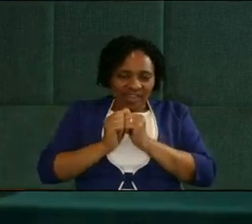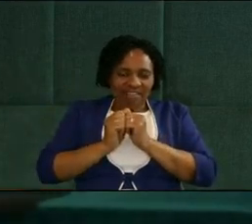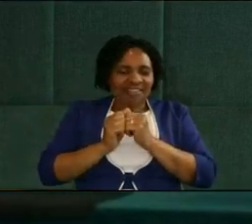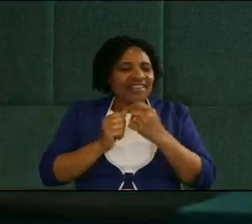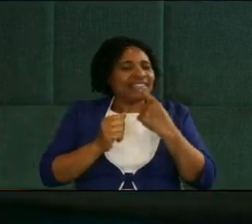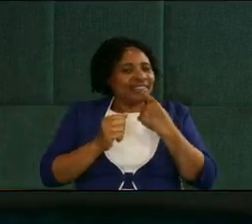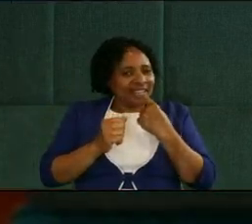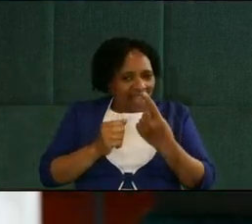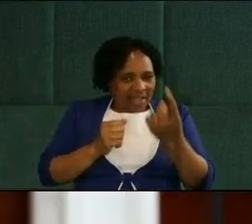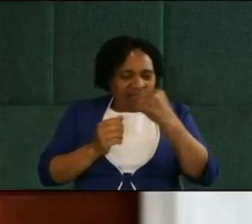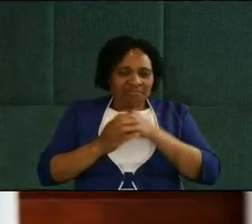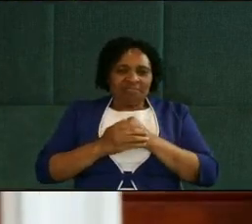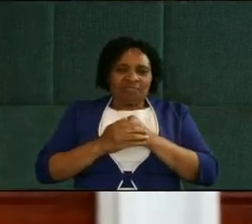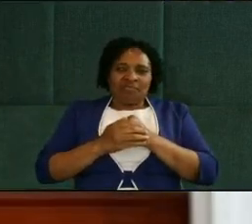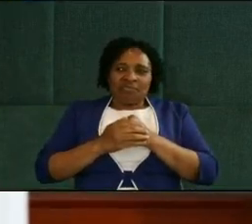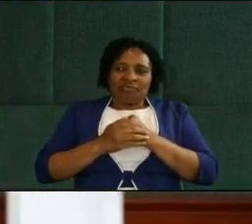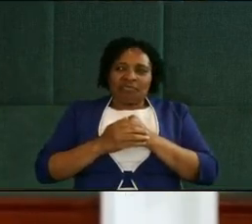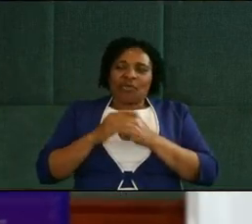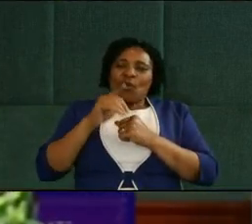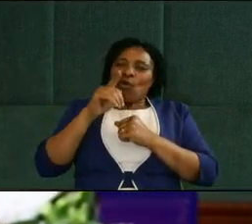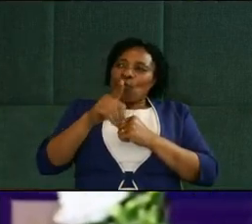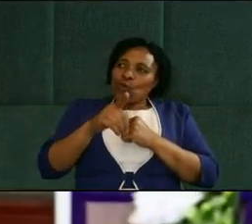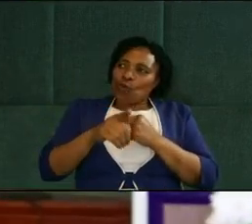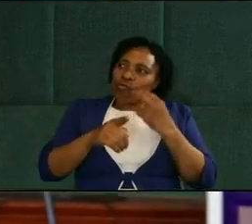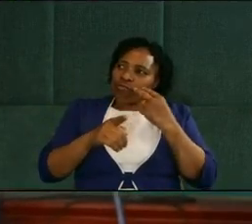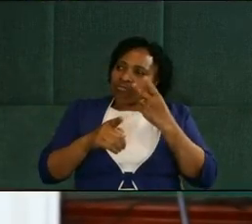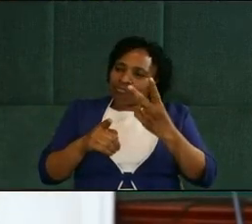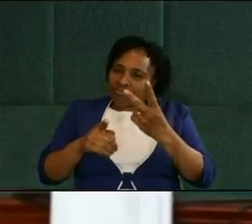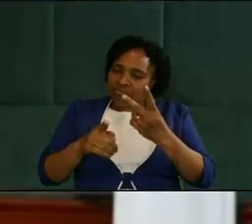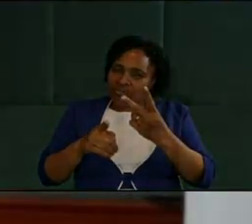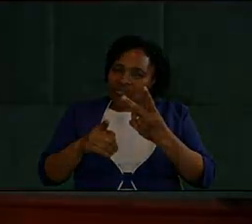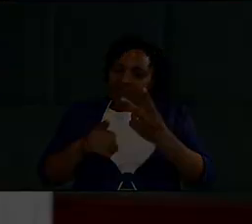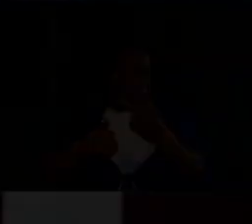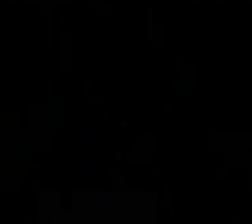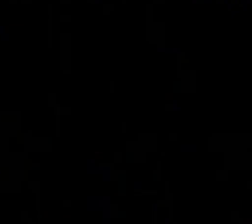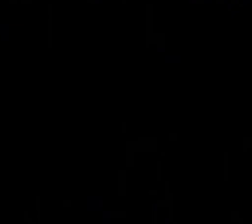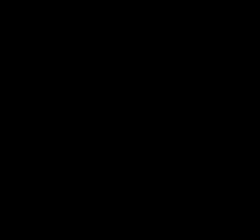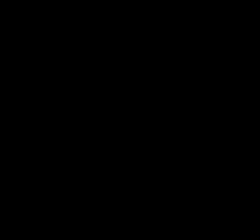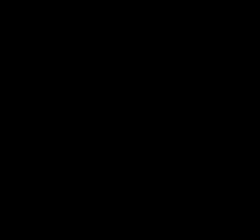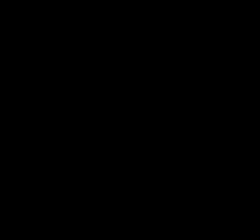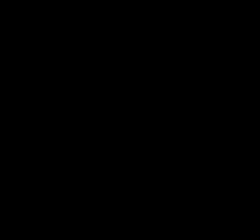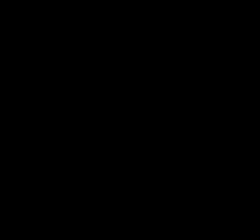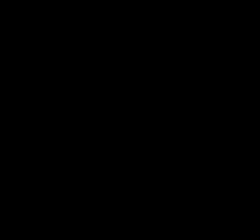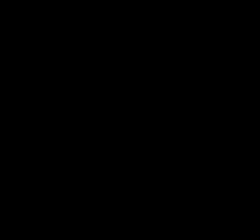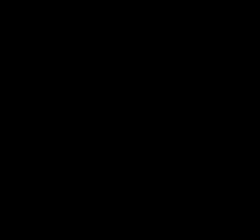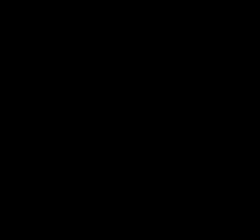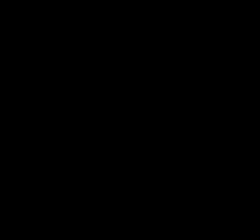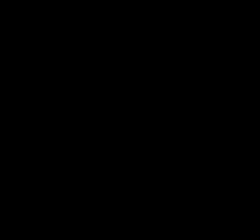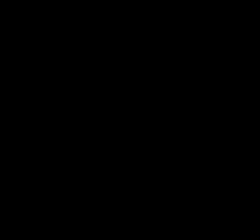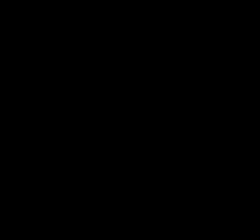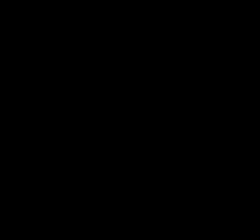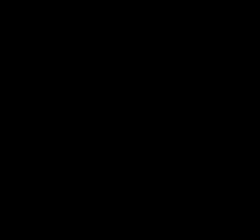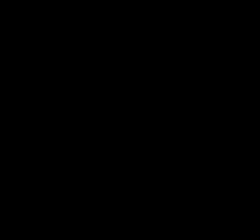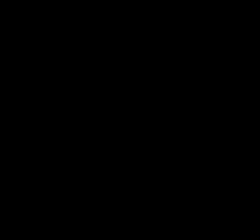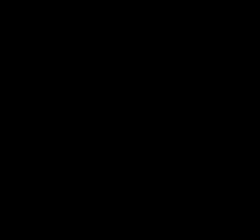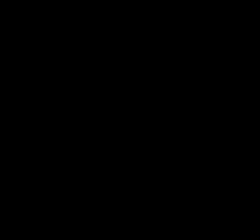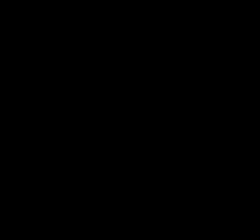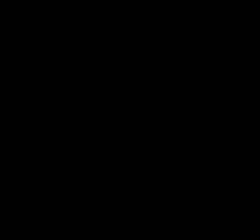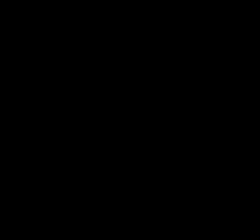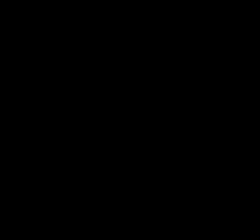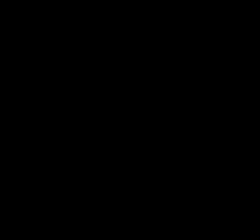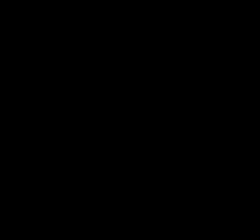says, he who revealed secret has made known to you what will be. And then he says, here is what you